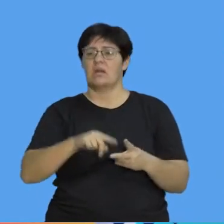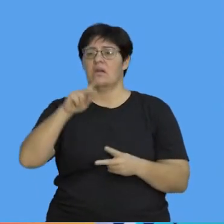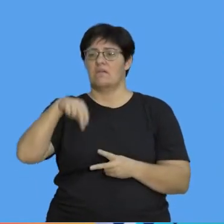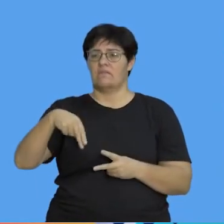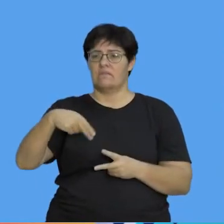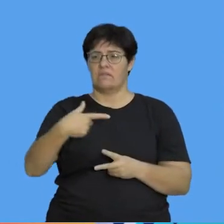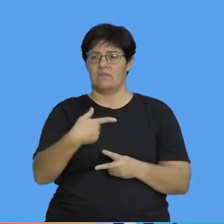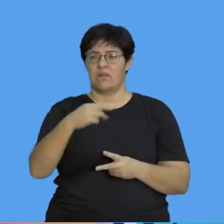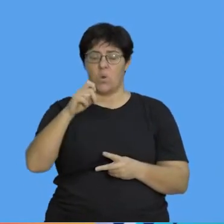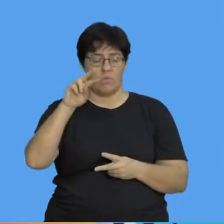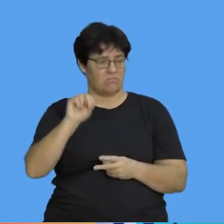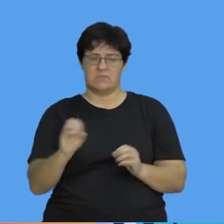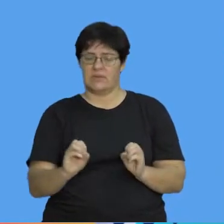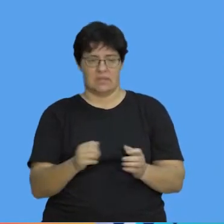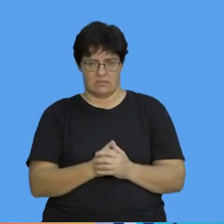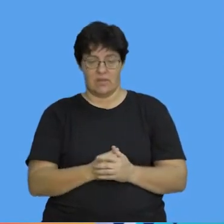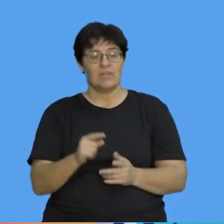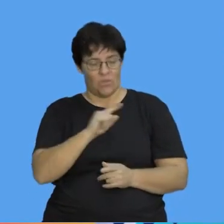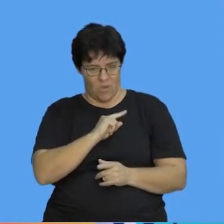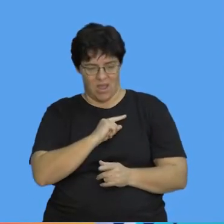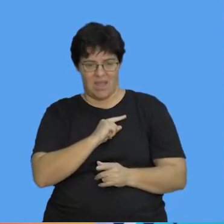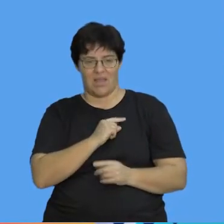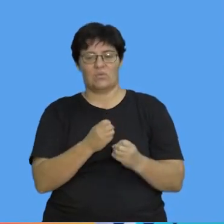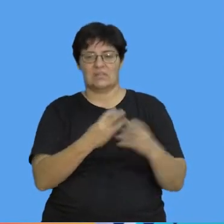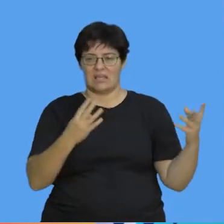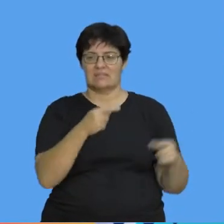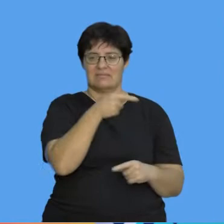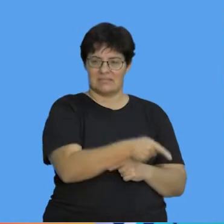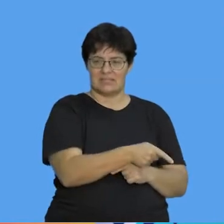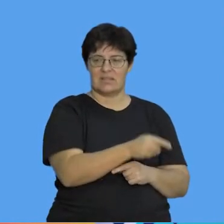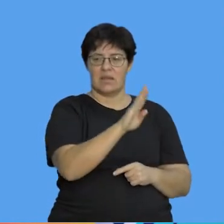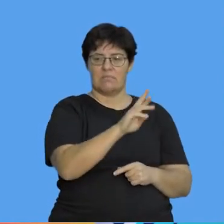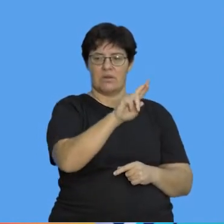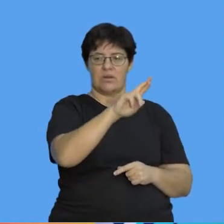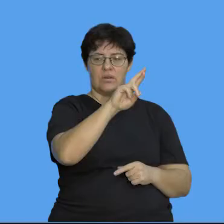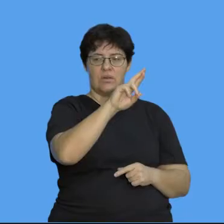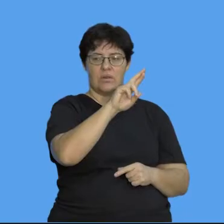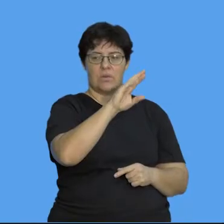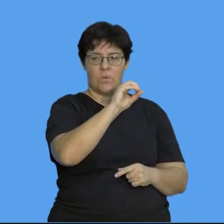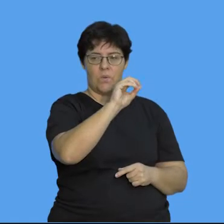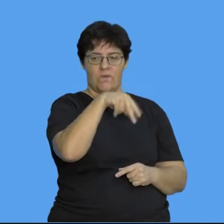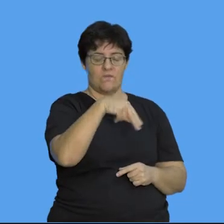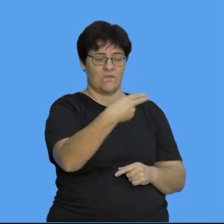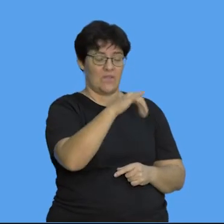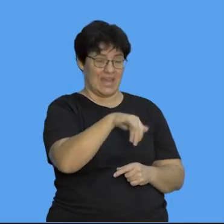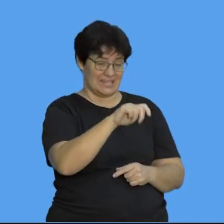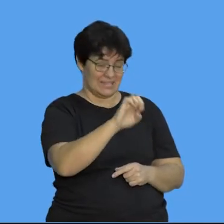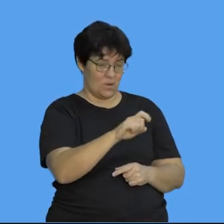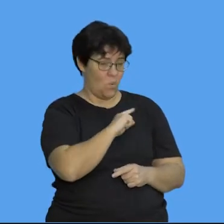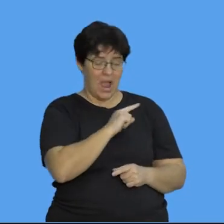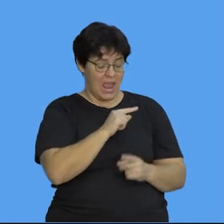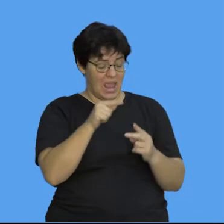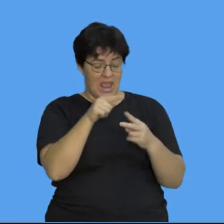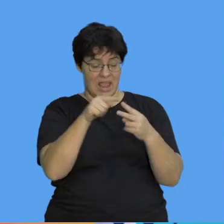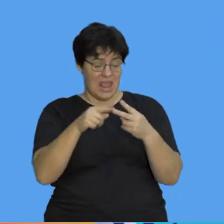the group that we start off with, the moss, the bryophyte. Now, because they can't have any xylem